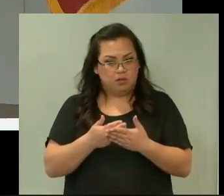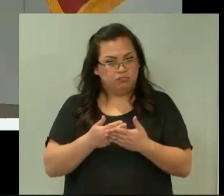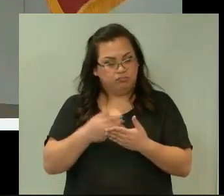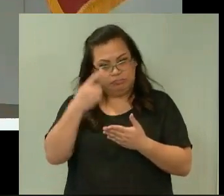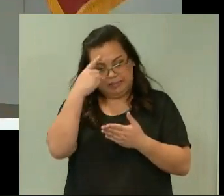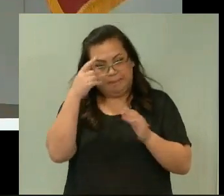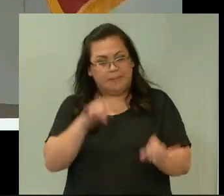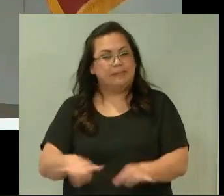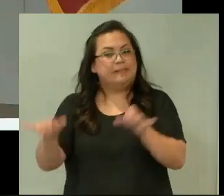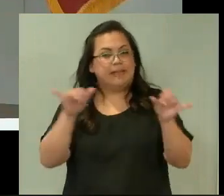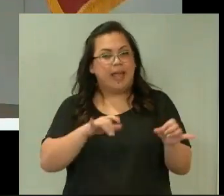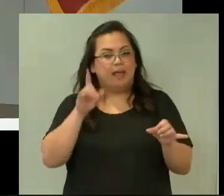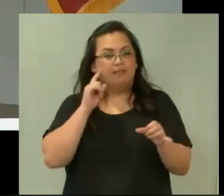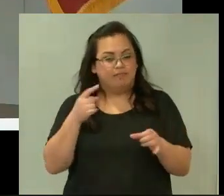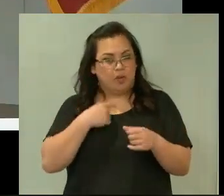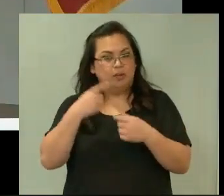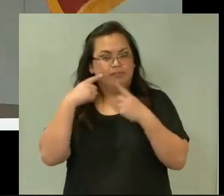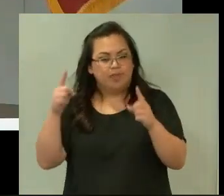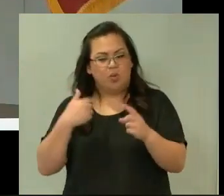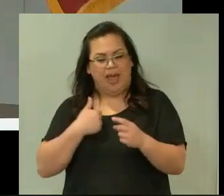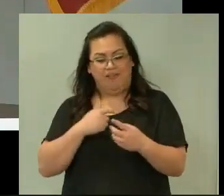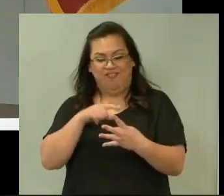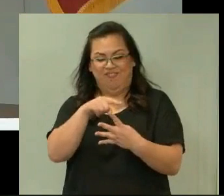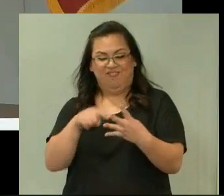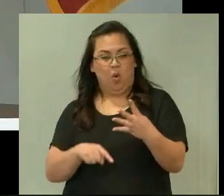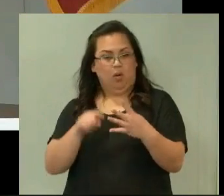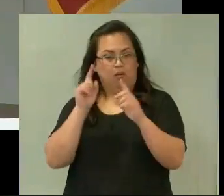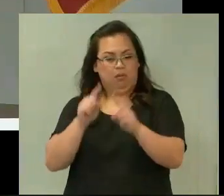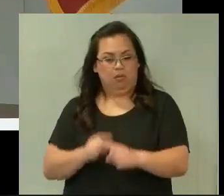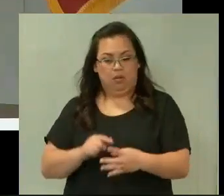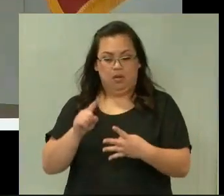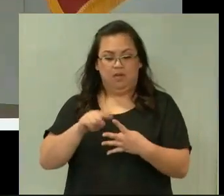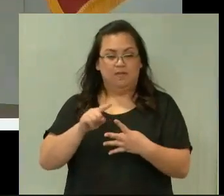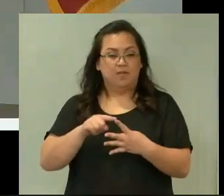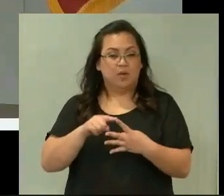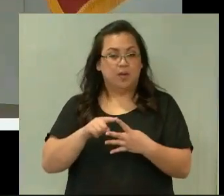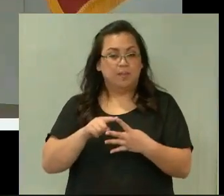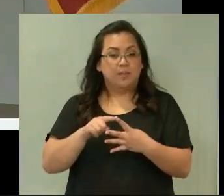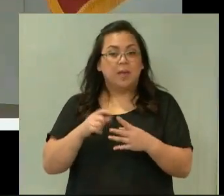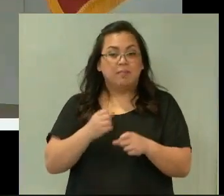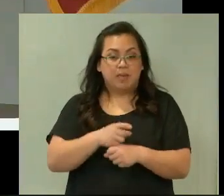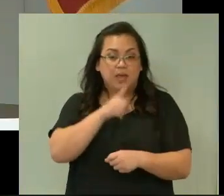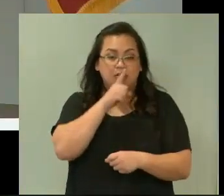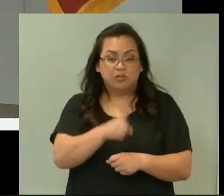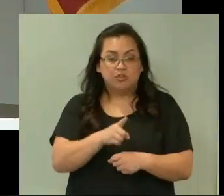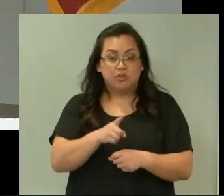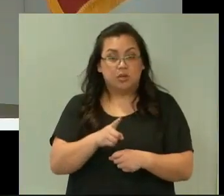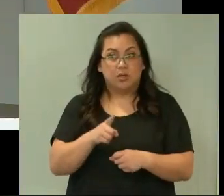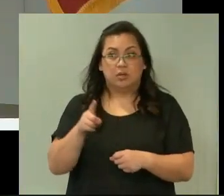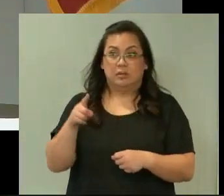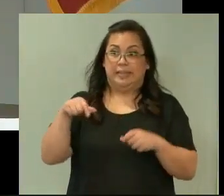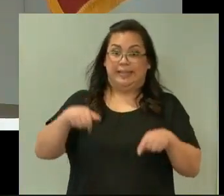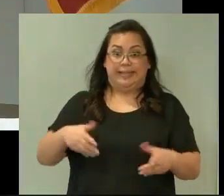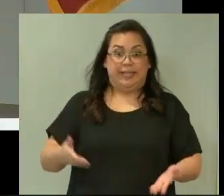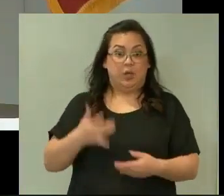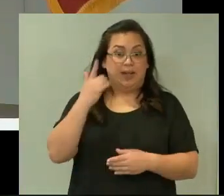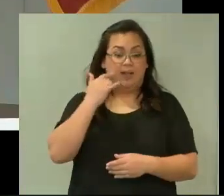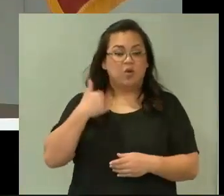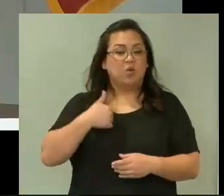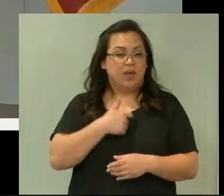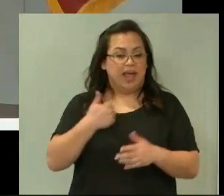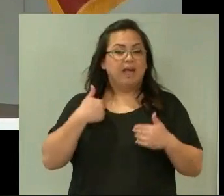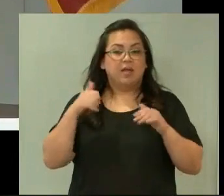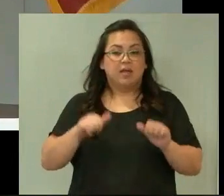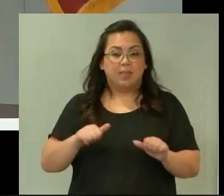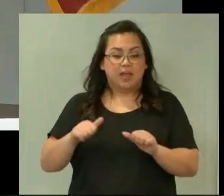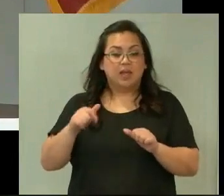doing is based on these 4 objectives. One is to ensure that in California we have the ability to